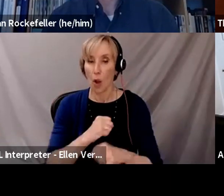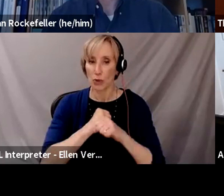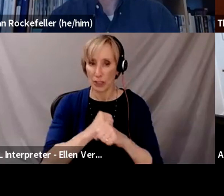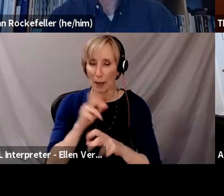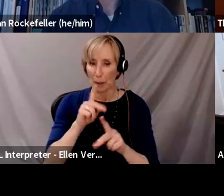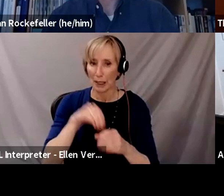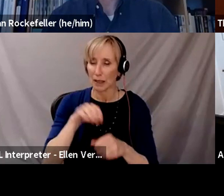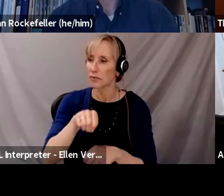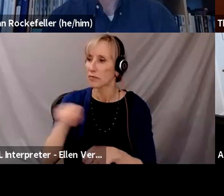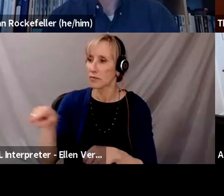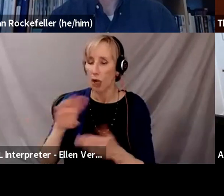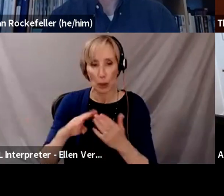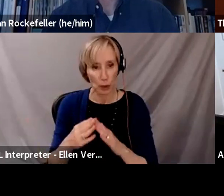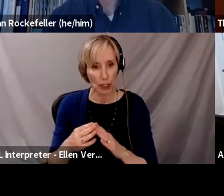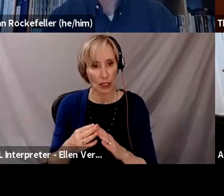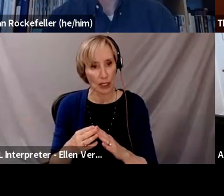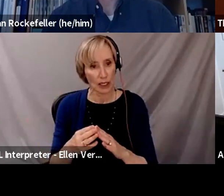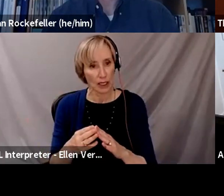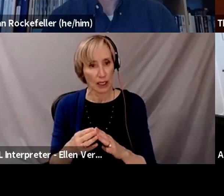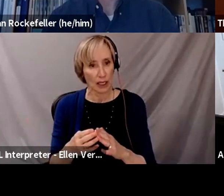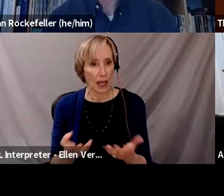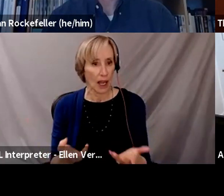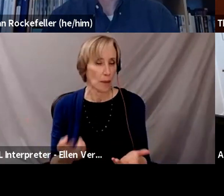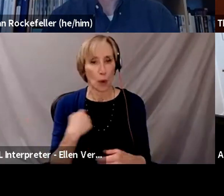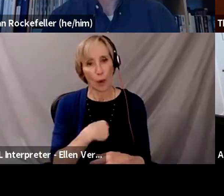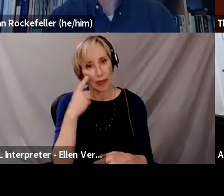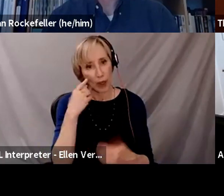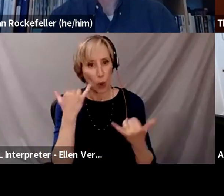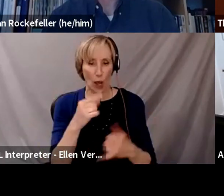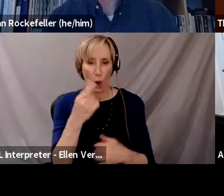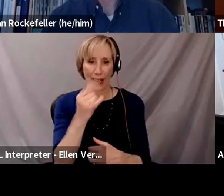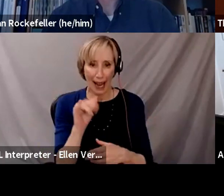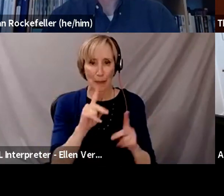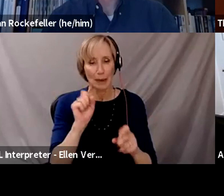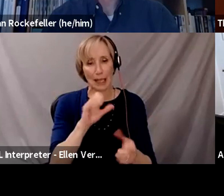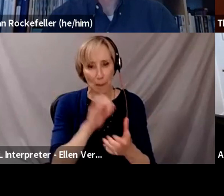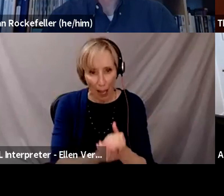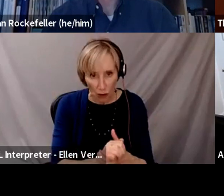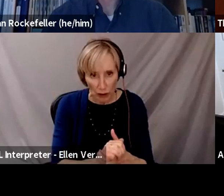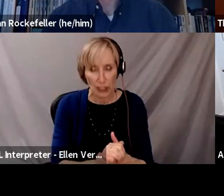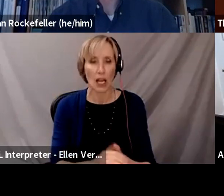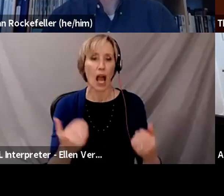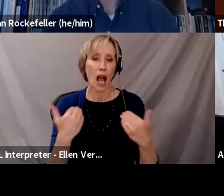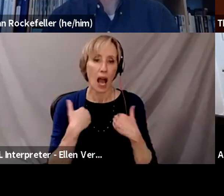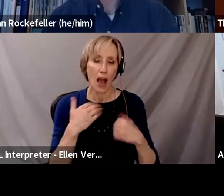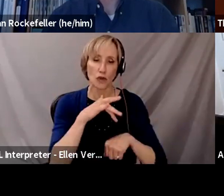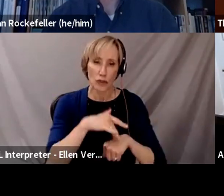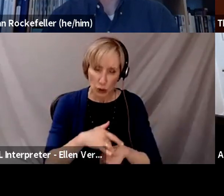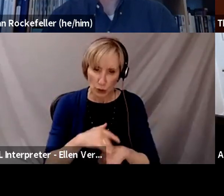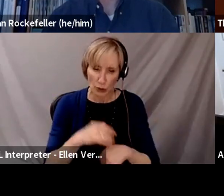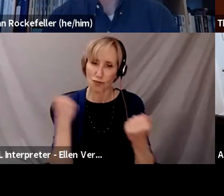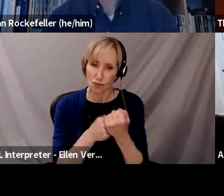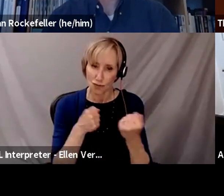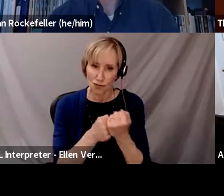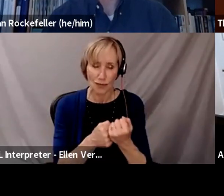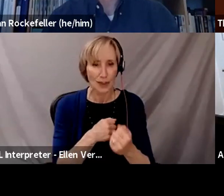are thinking like, oh, okay, well, now they can marry. Now, there's all of these resources that are gender affirming. The problems of the world